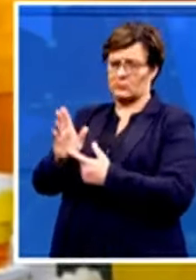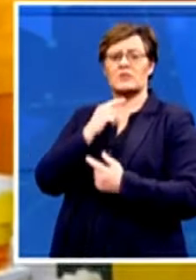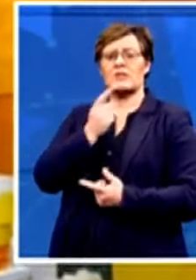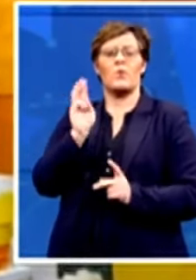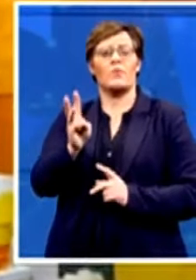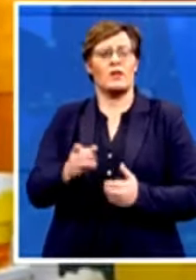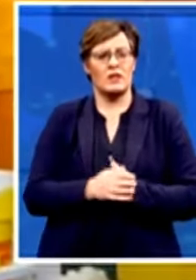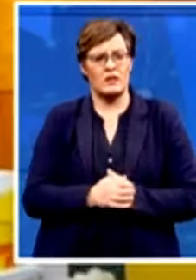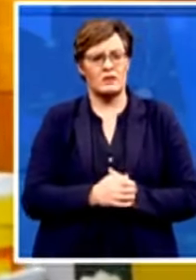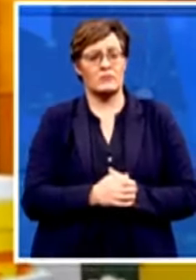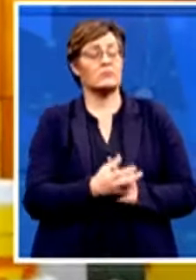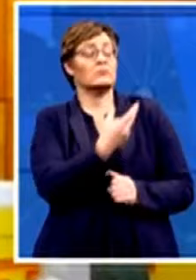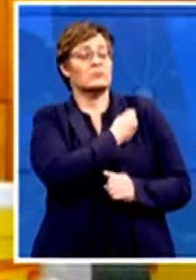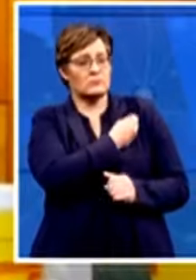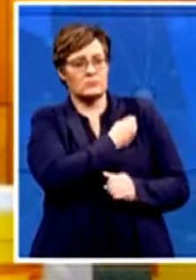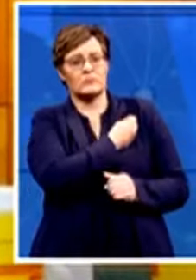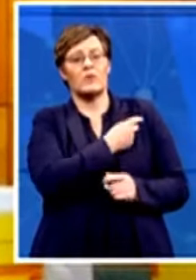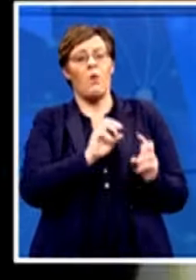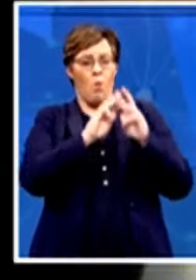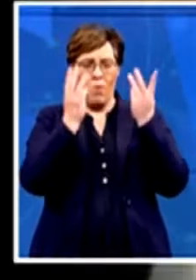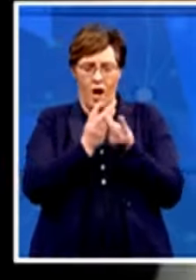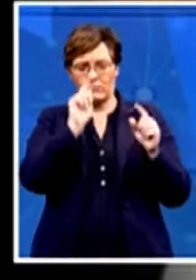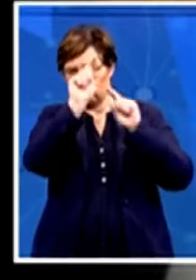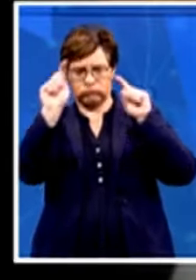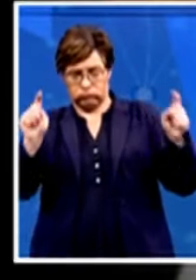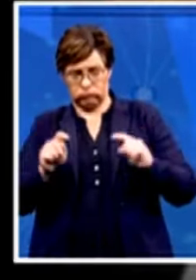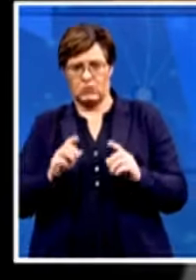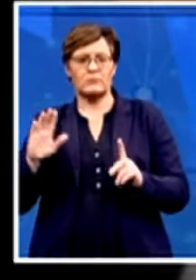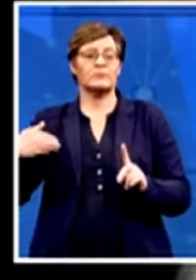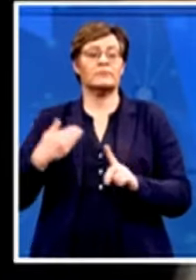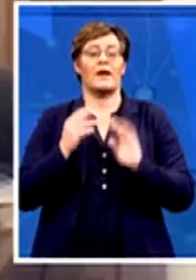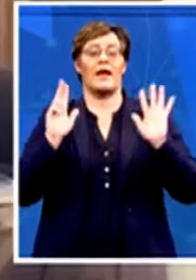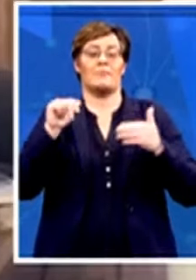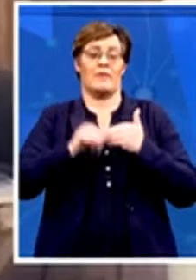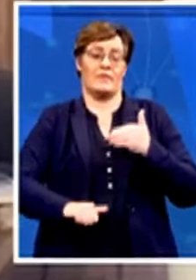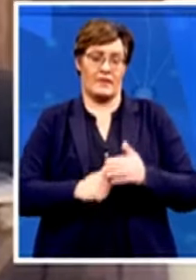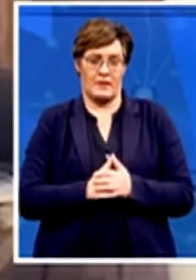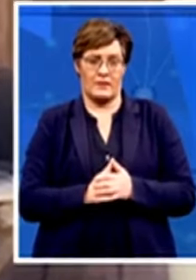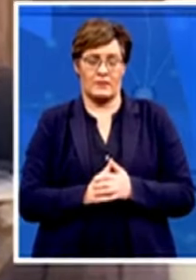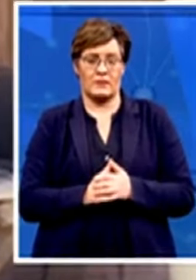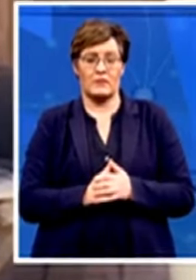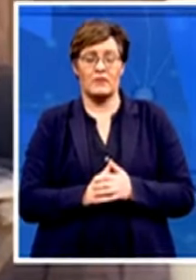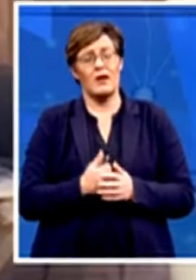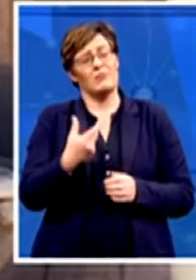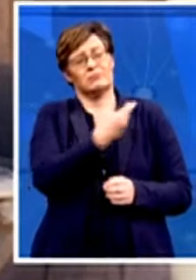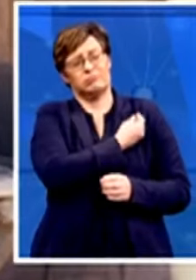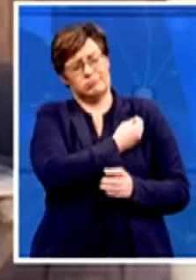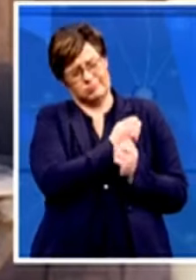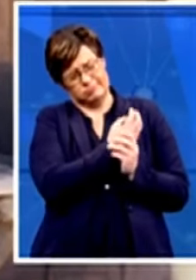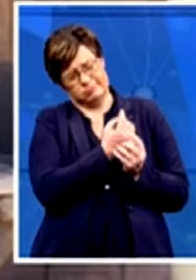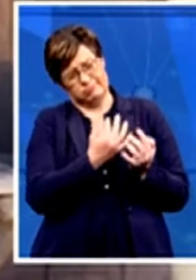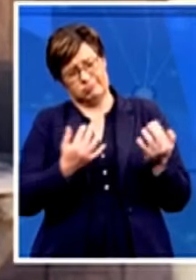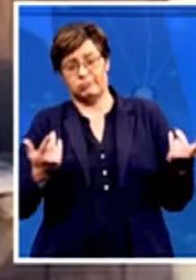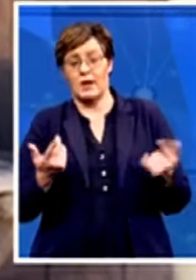administered worldwide for over 8 months now. Billions of jabs have been given, but for anti-vaxxers, this is